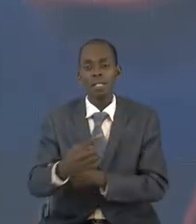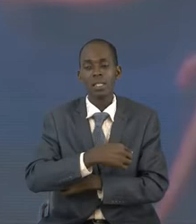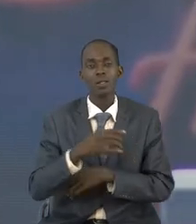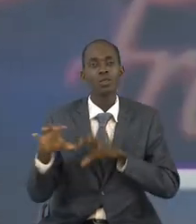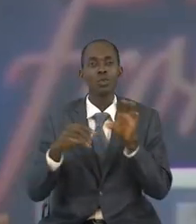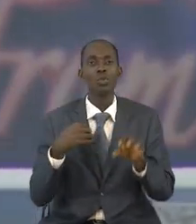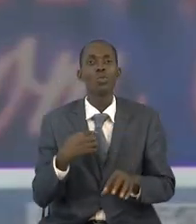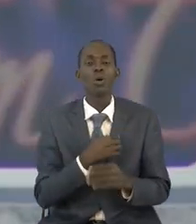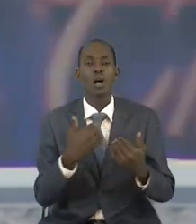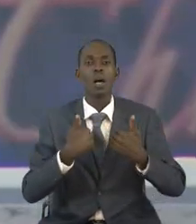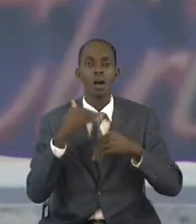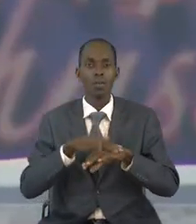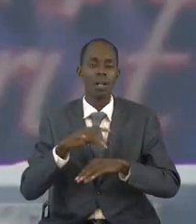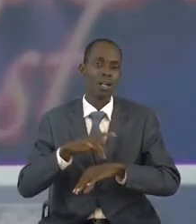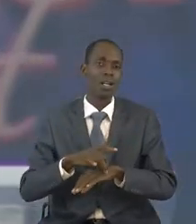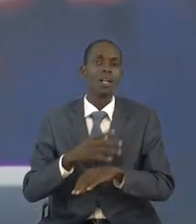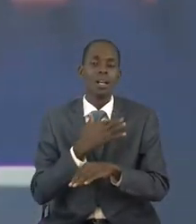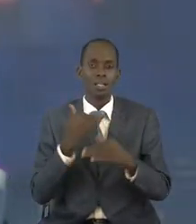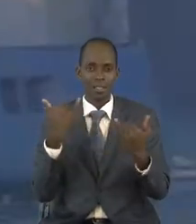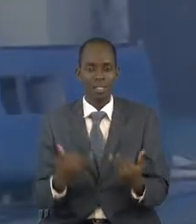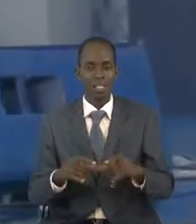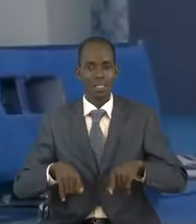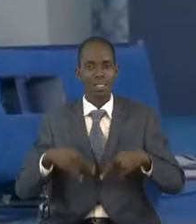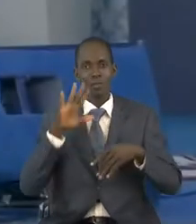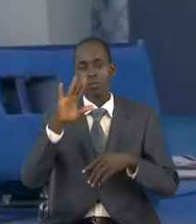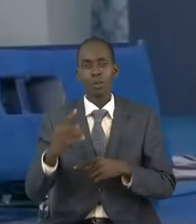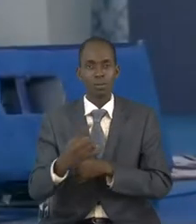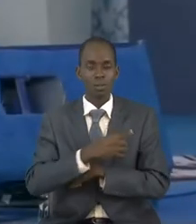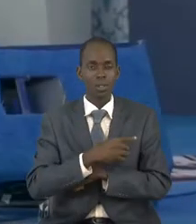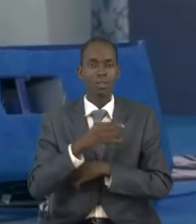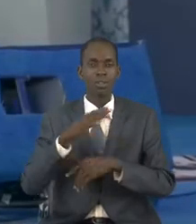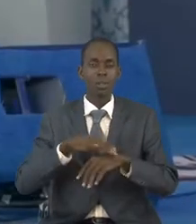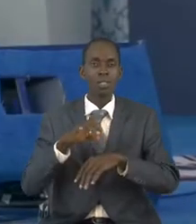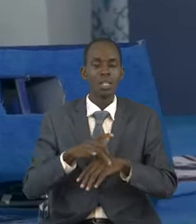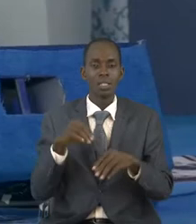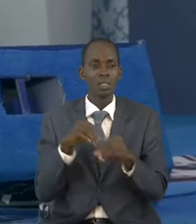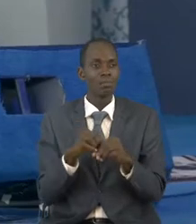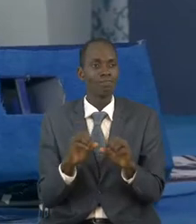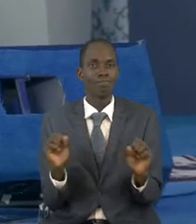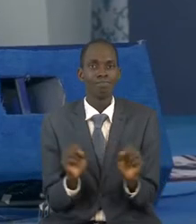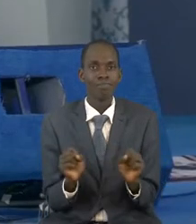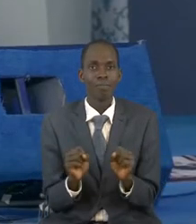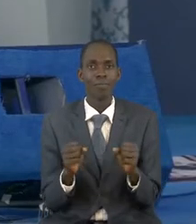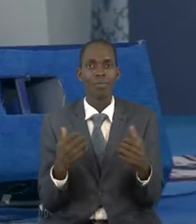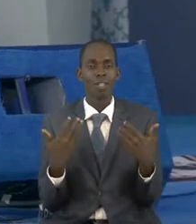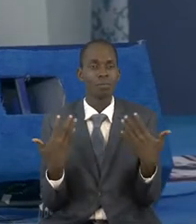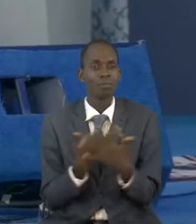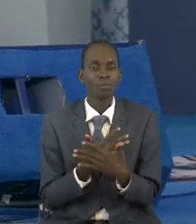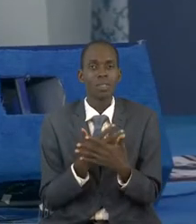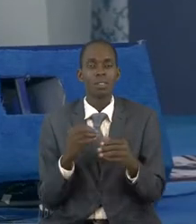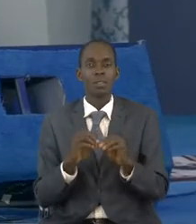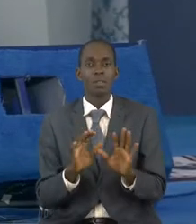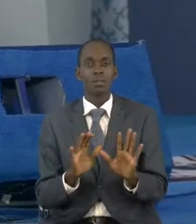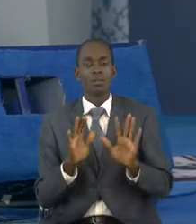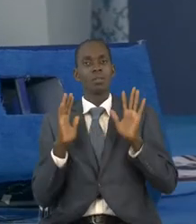you live some of those days in fear, in fretting, in cringing, in crawling, and you